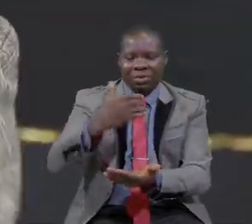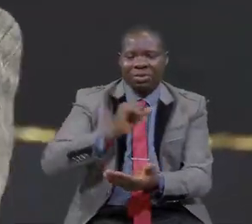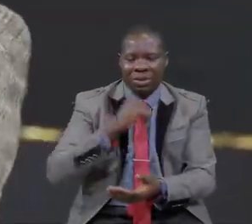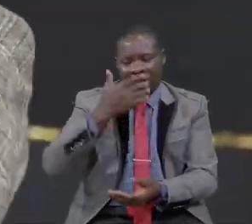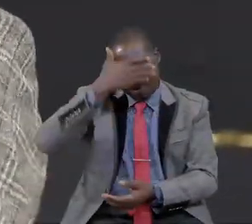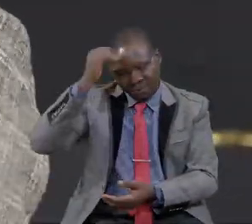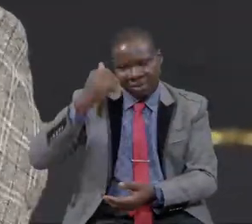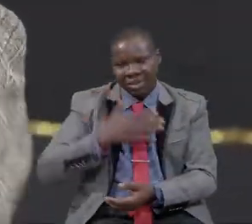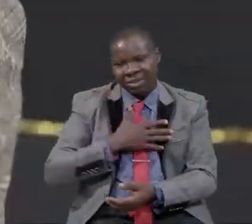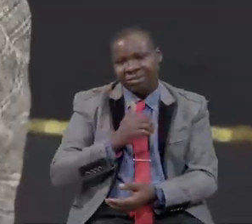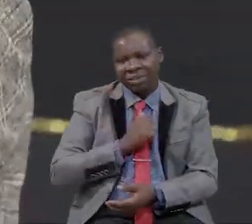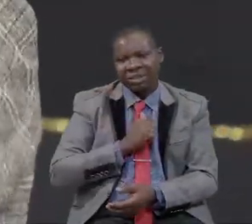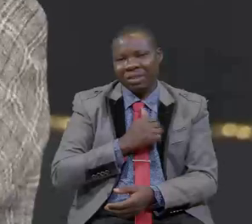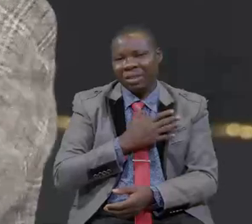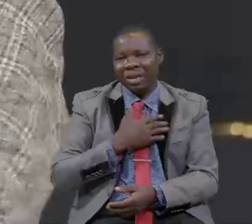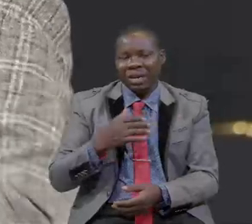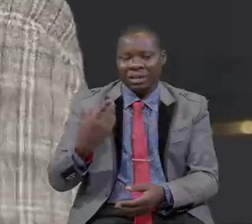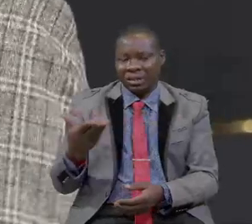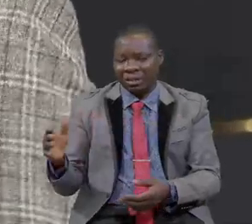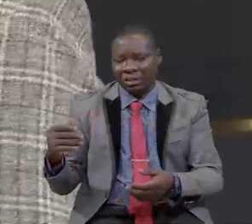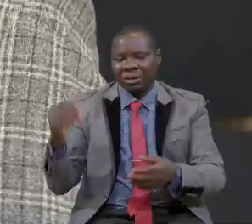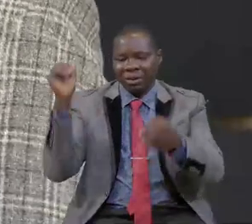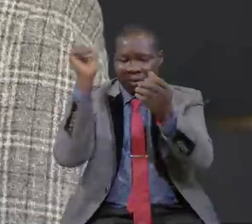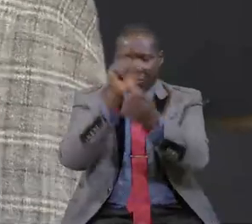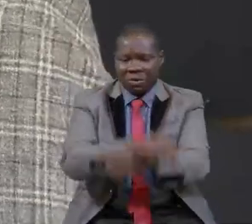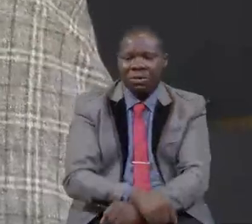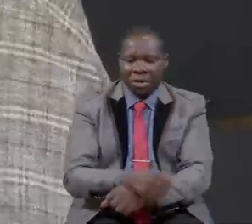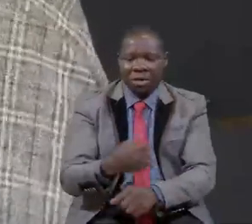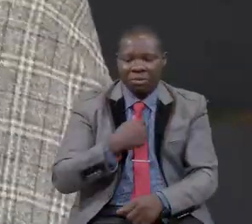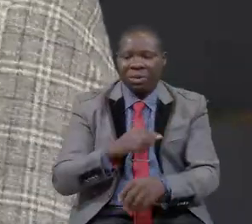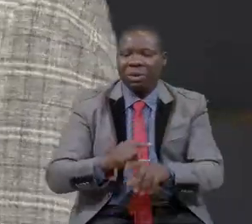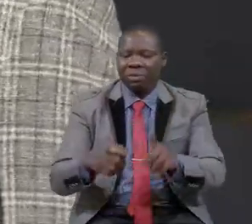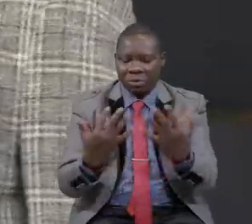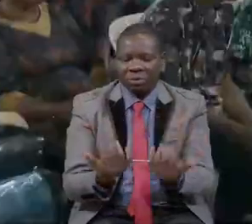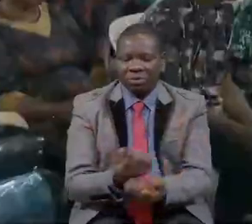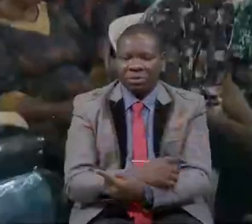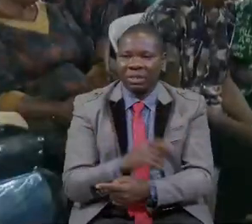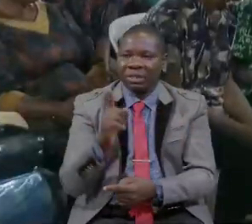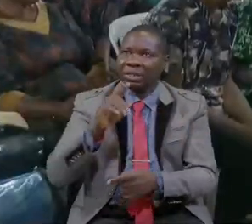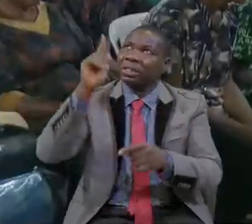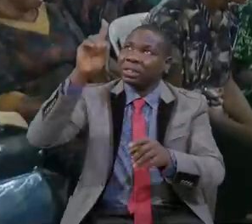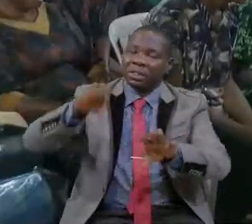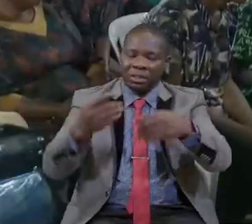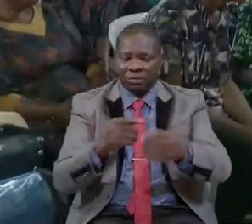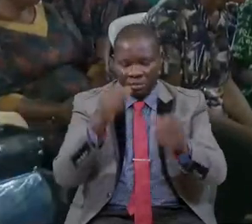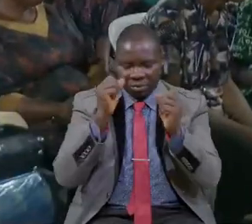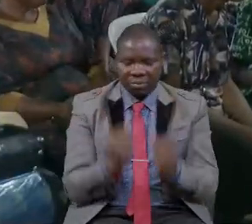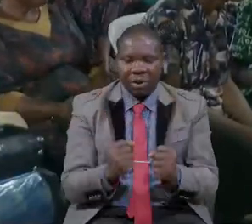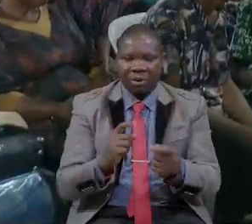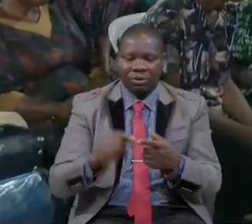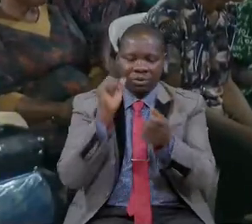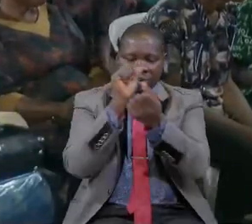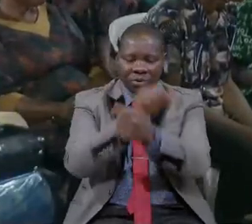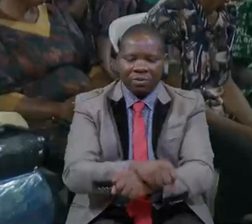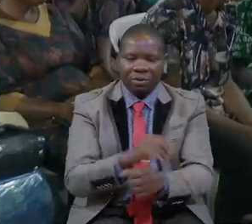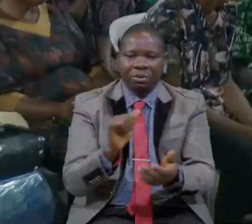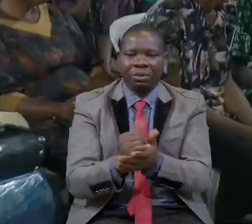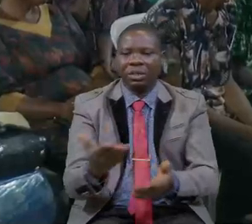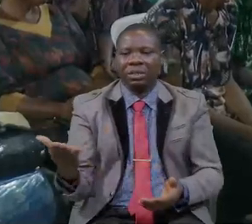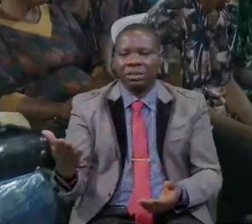the thing overpowers me. Tonight, he gives you power to overcome that thing. You say, Pastor, my